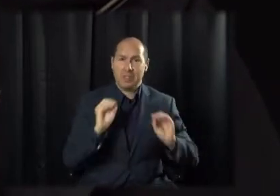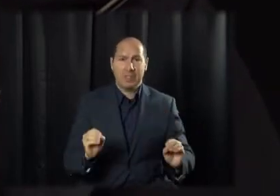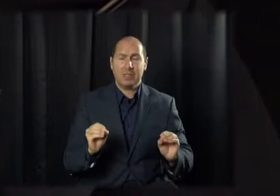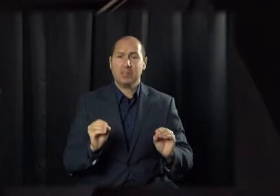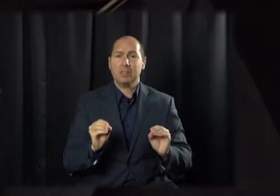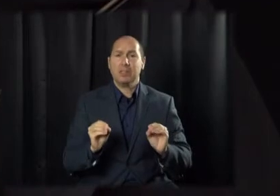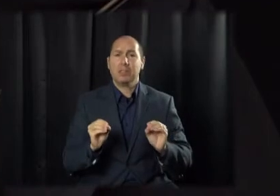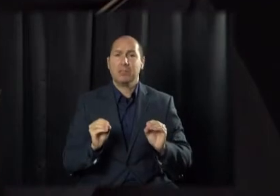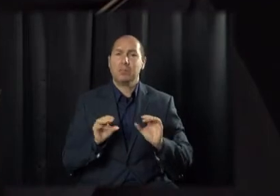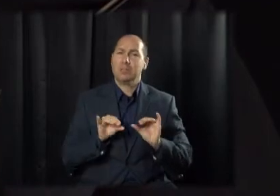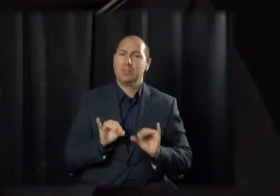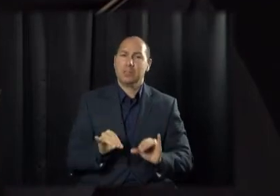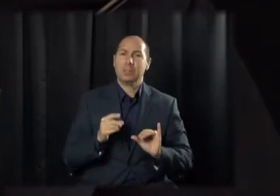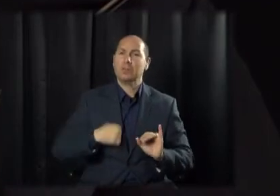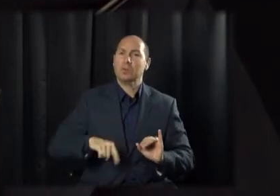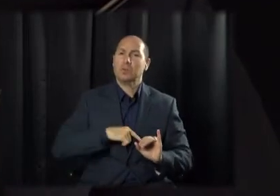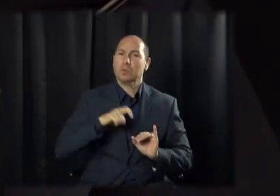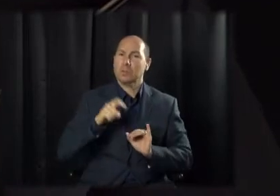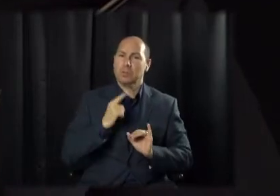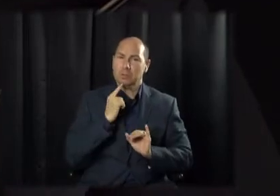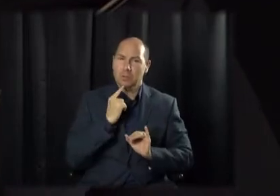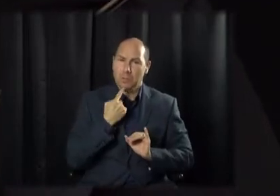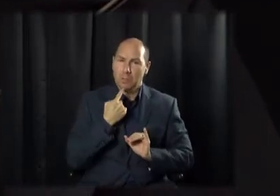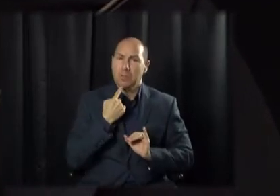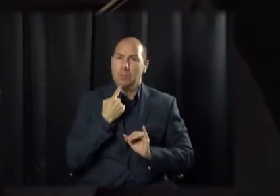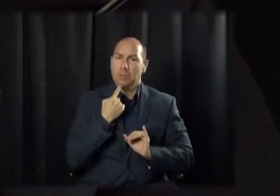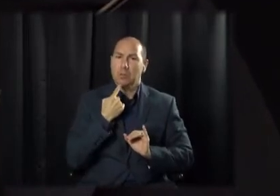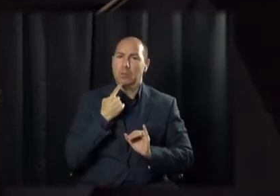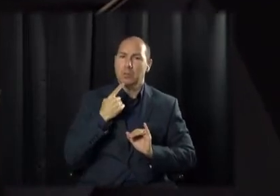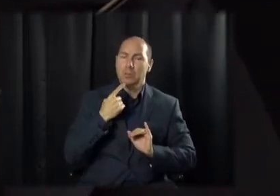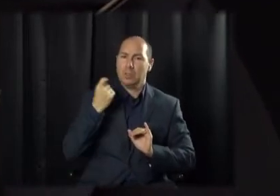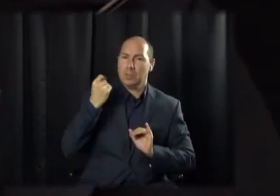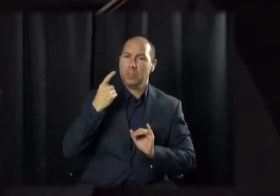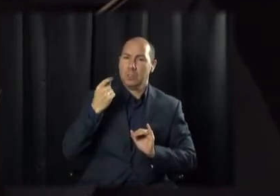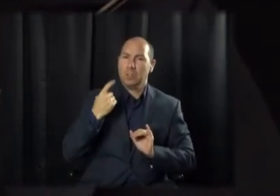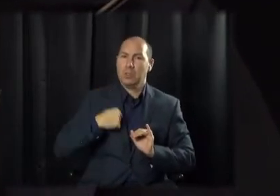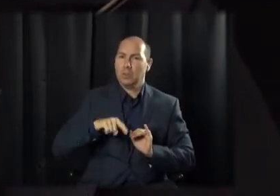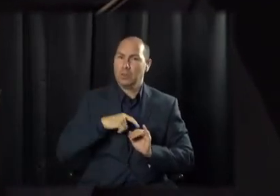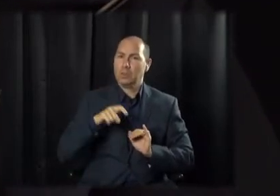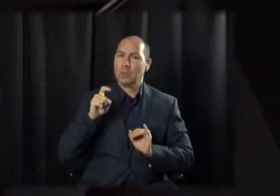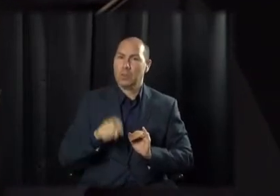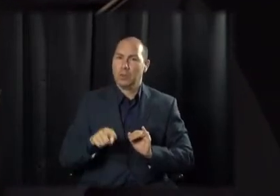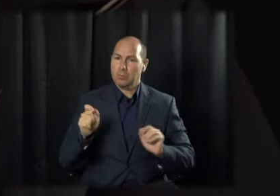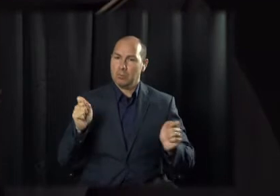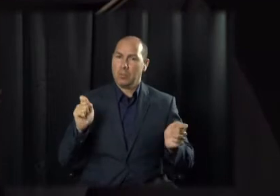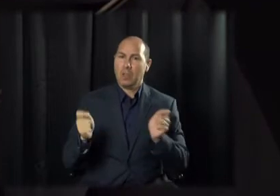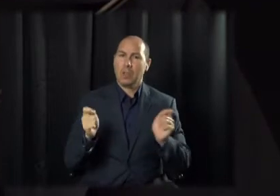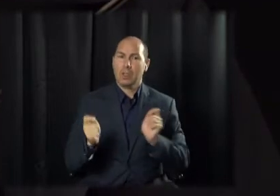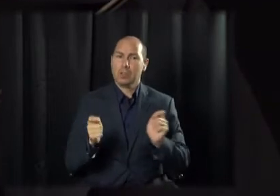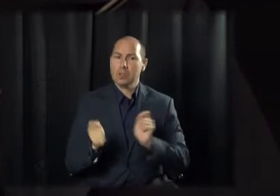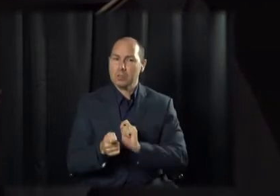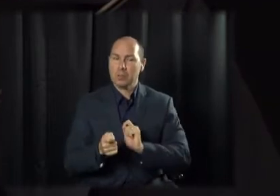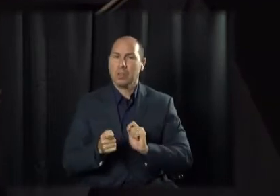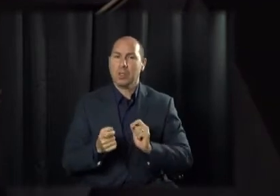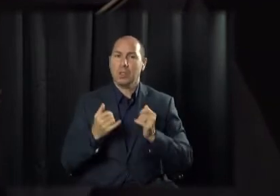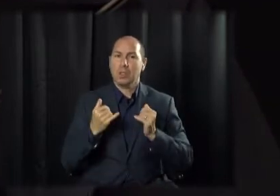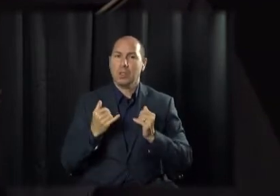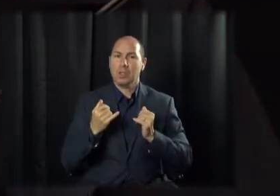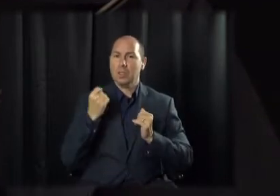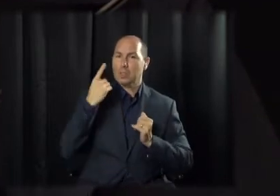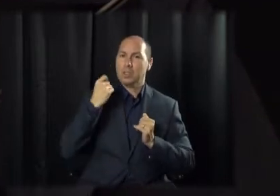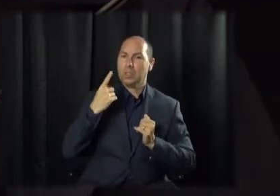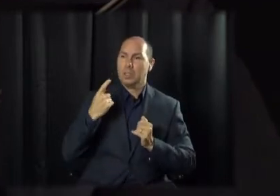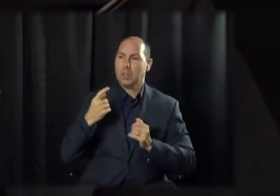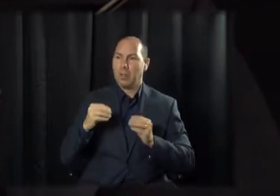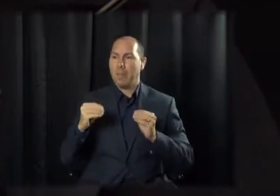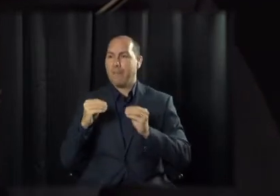get serious about doing things differently. We can't the solution is not always to just throw new money at the problem.